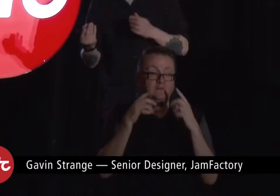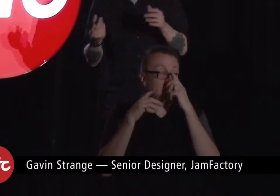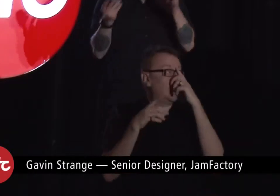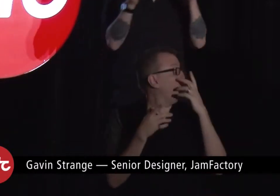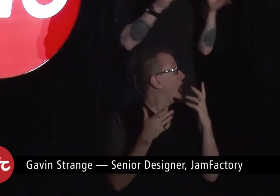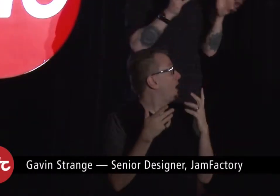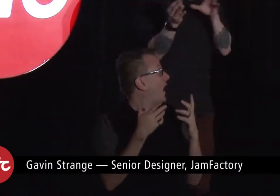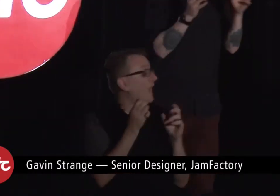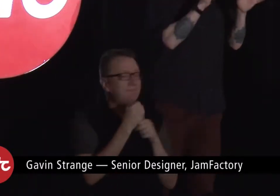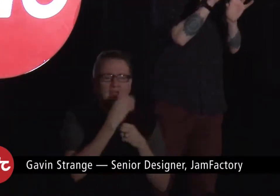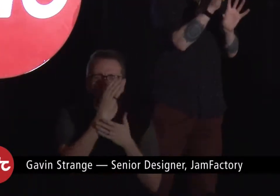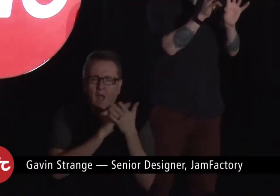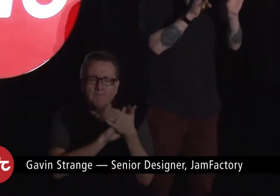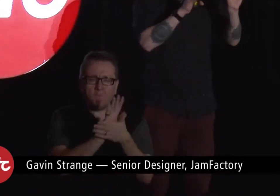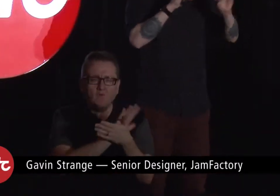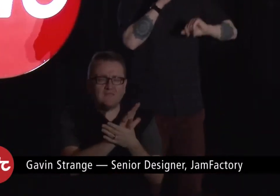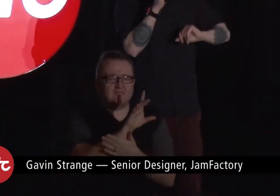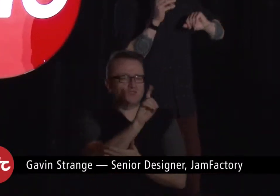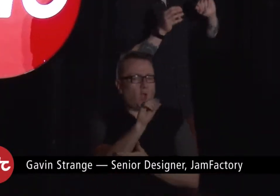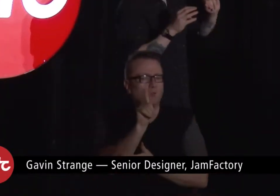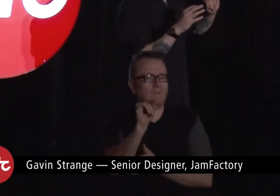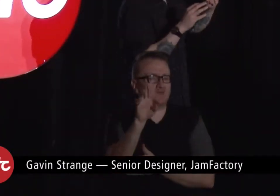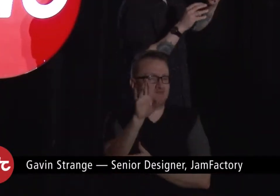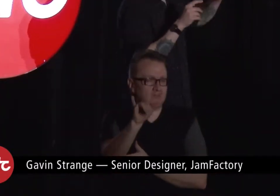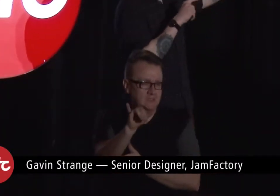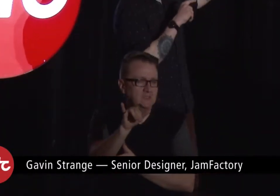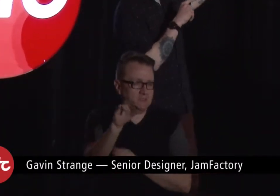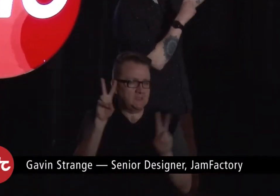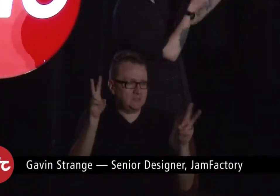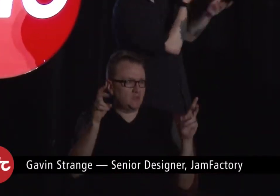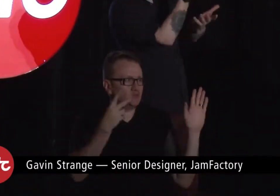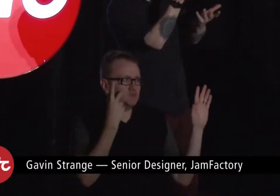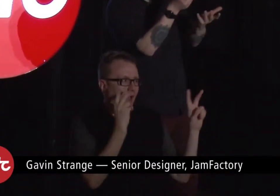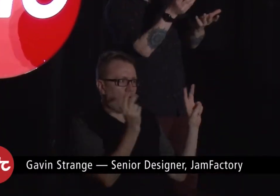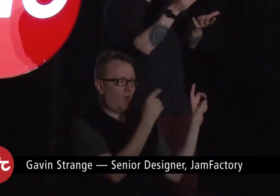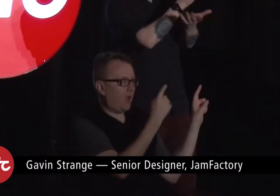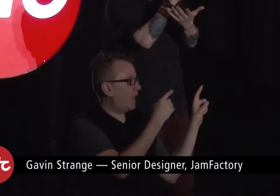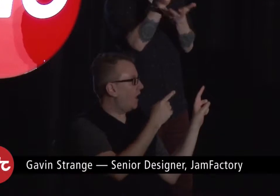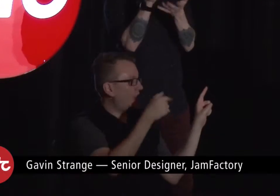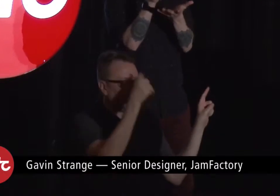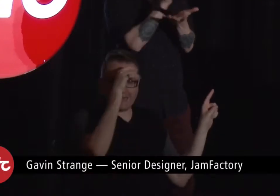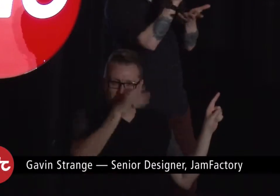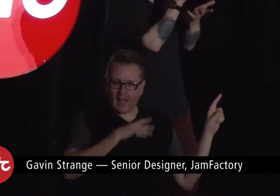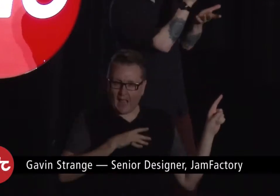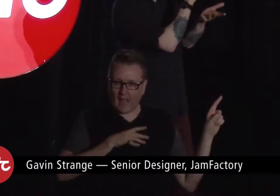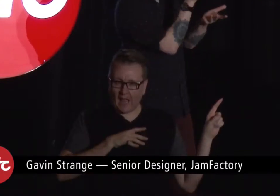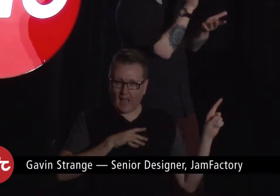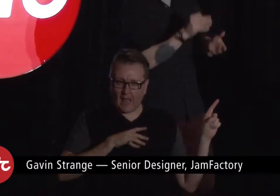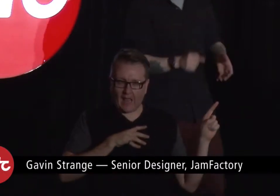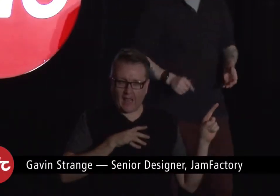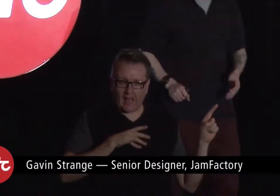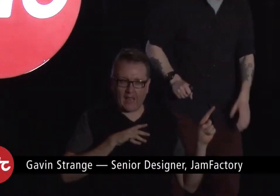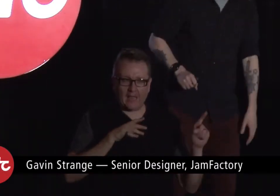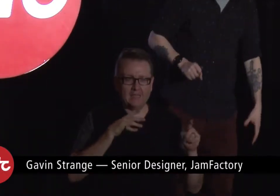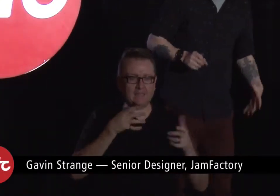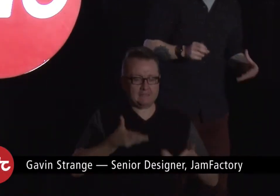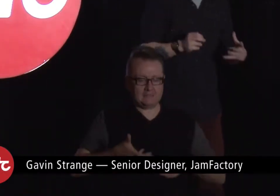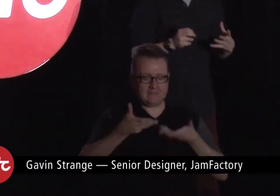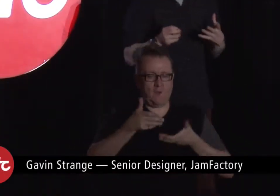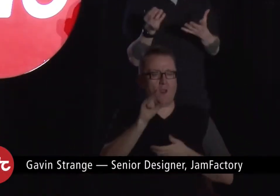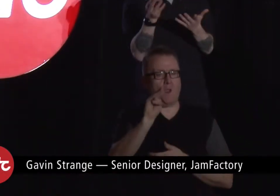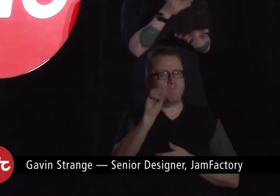I've made a few films, mainly little documentary pieces, and one of them you saw earlier, a guy carrying Morph, the character